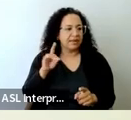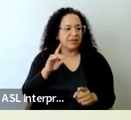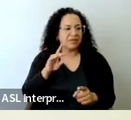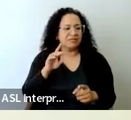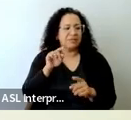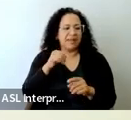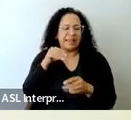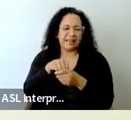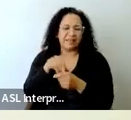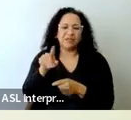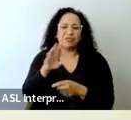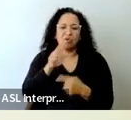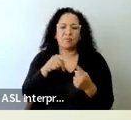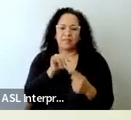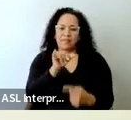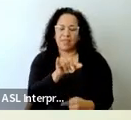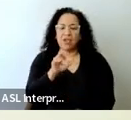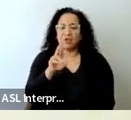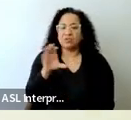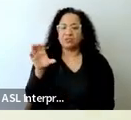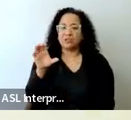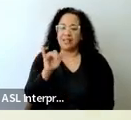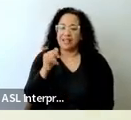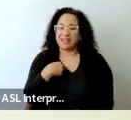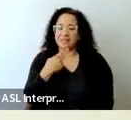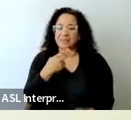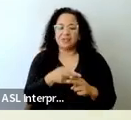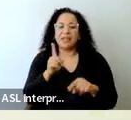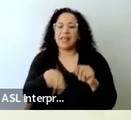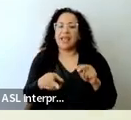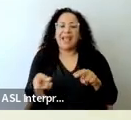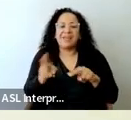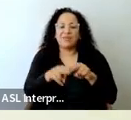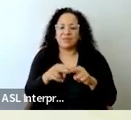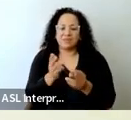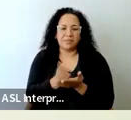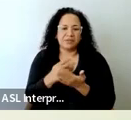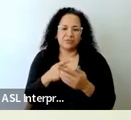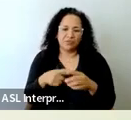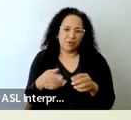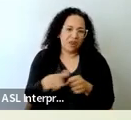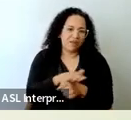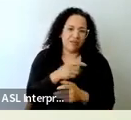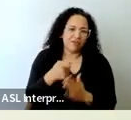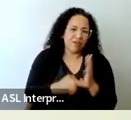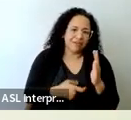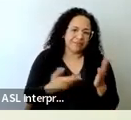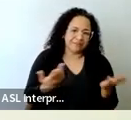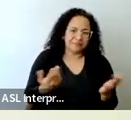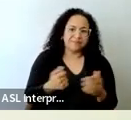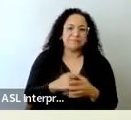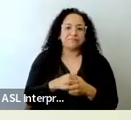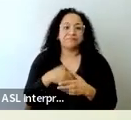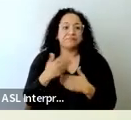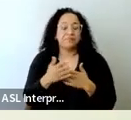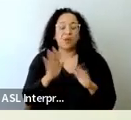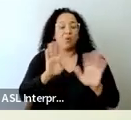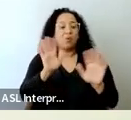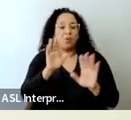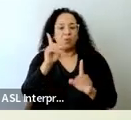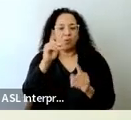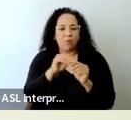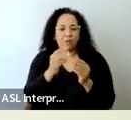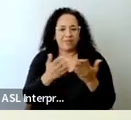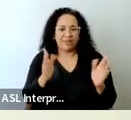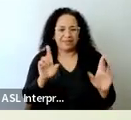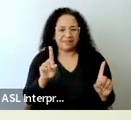that. Regional centers cannot, as I mentioned earlier, increase the budget to cover the cost. Next slide. Oh, no, one more thing,